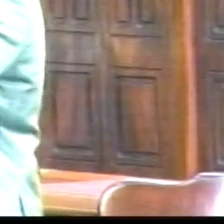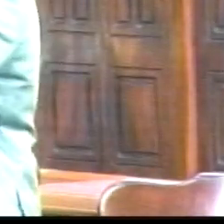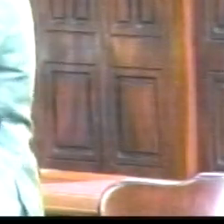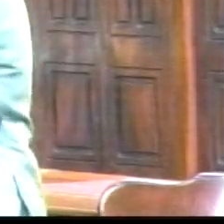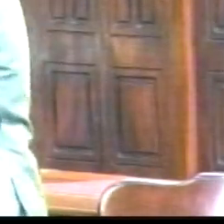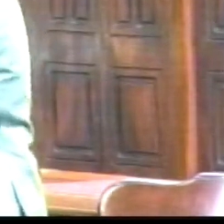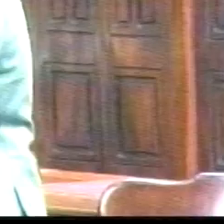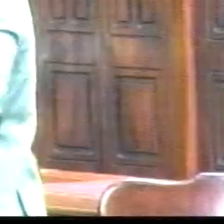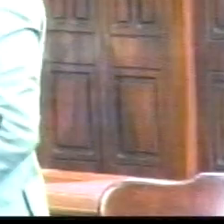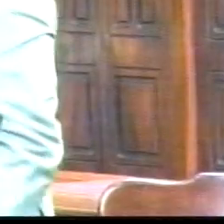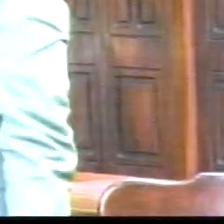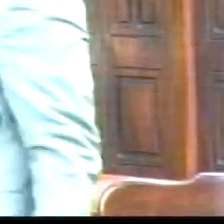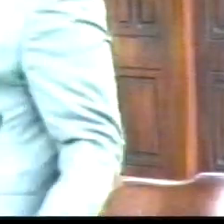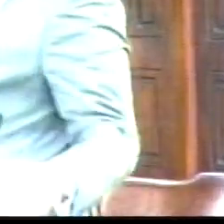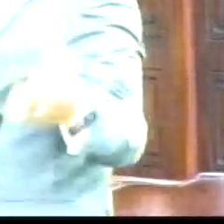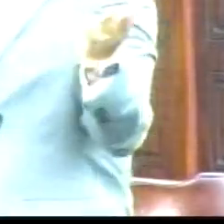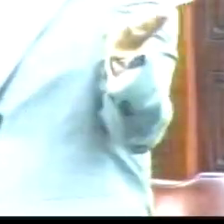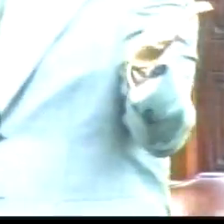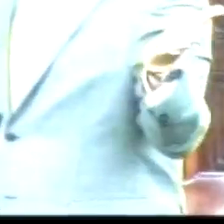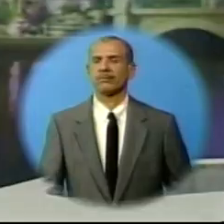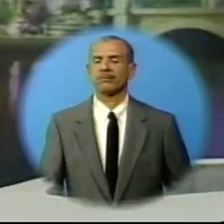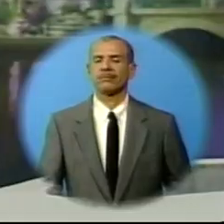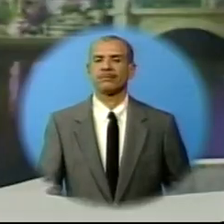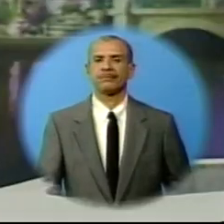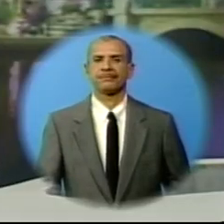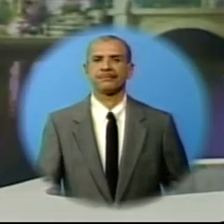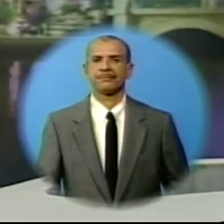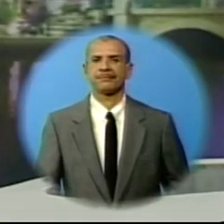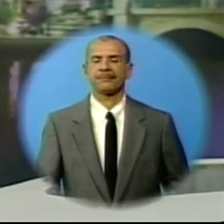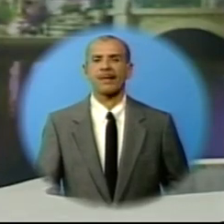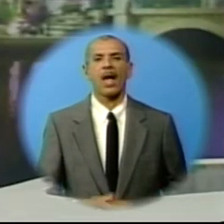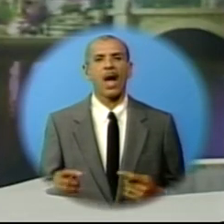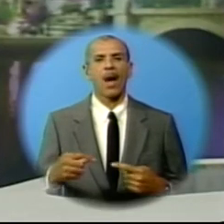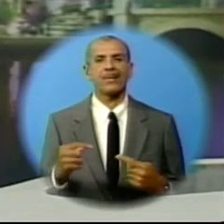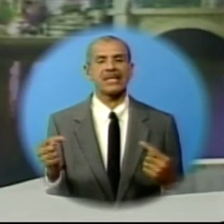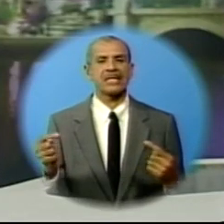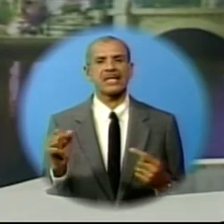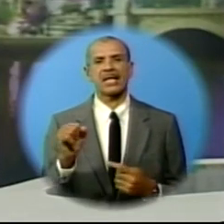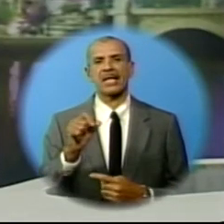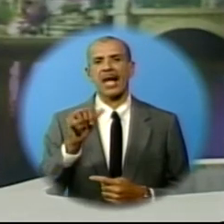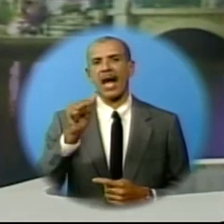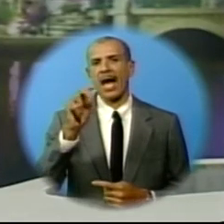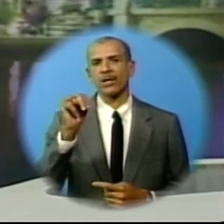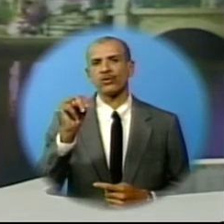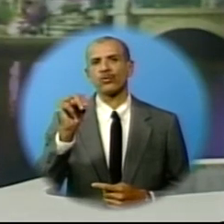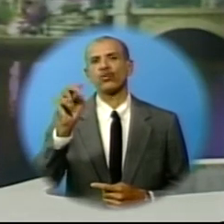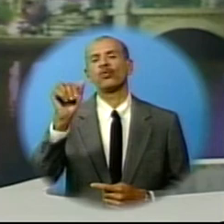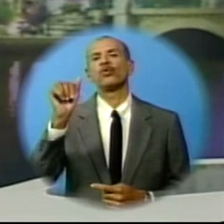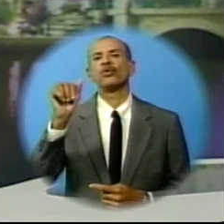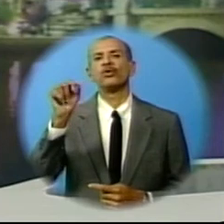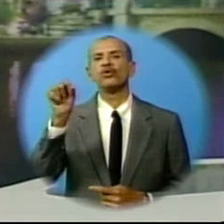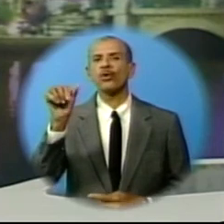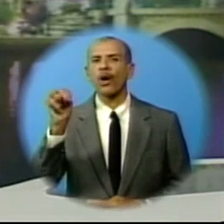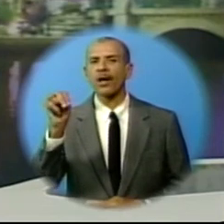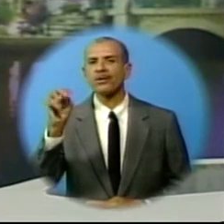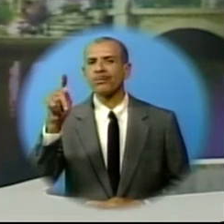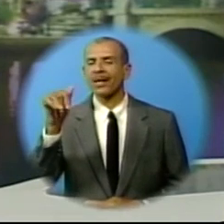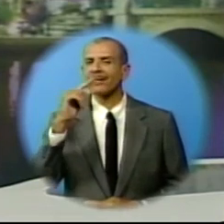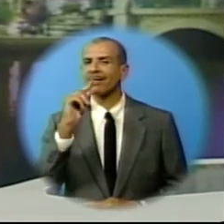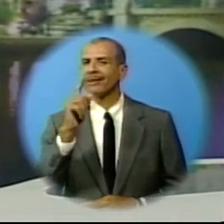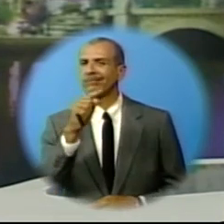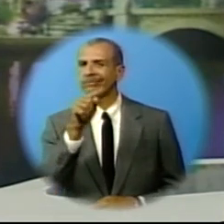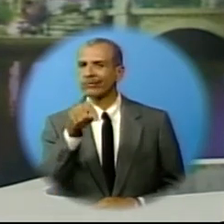insensitivity when you restore it. You can't win. Meantime, opposition St. Andrew MP George Payne has criticized members of the